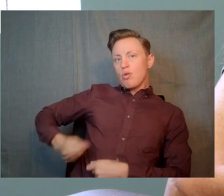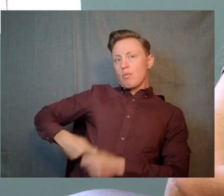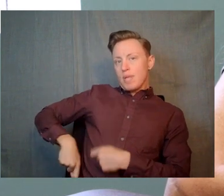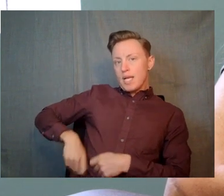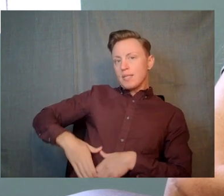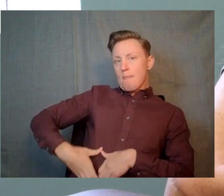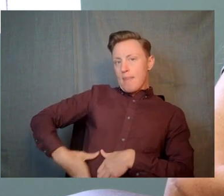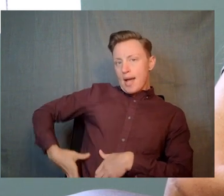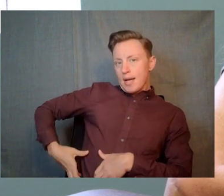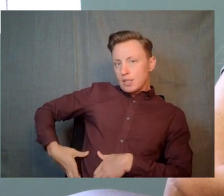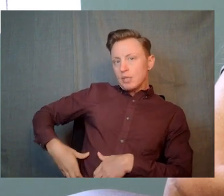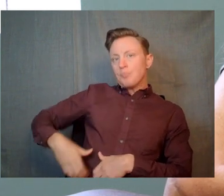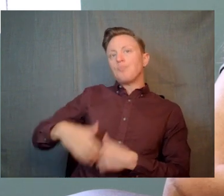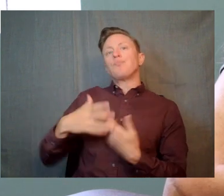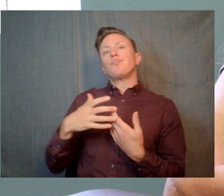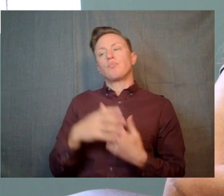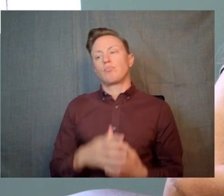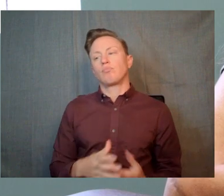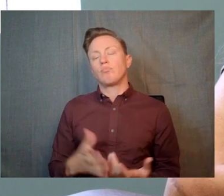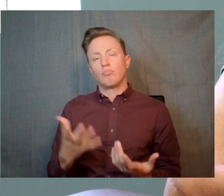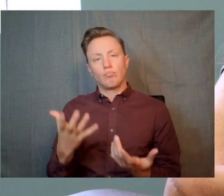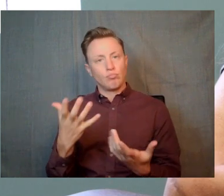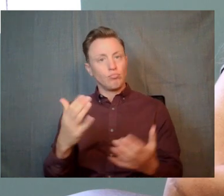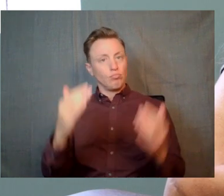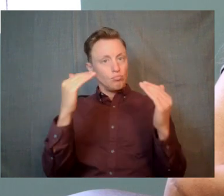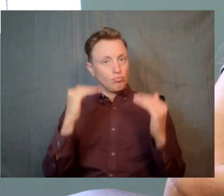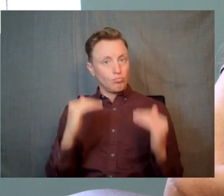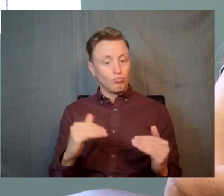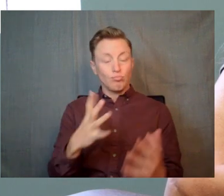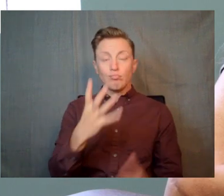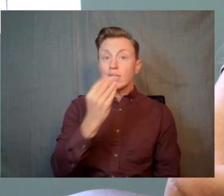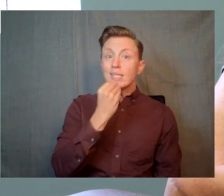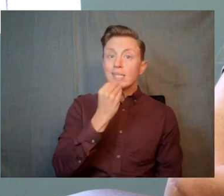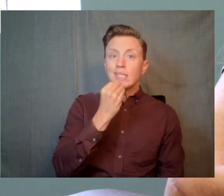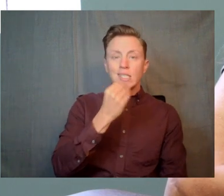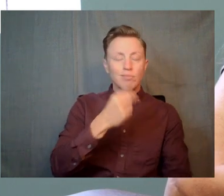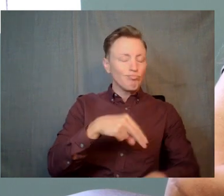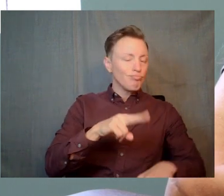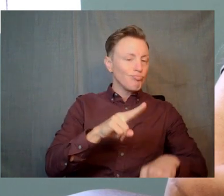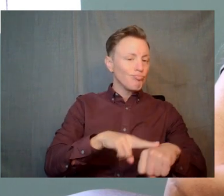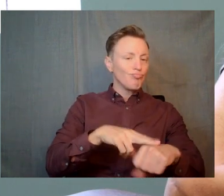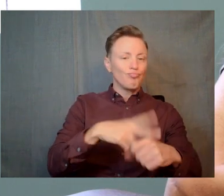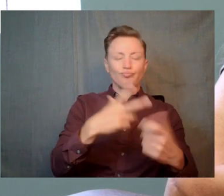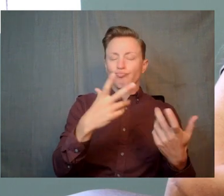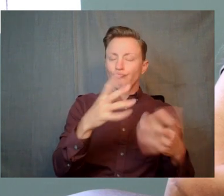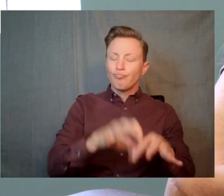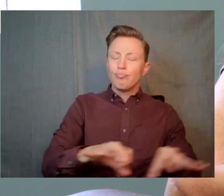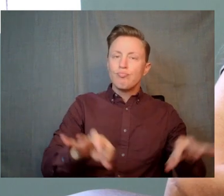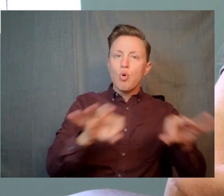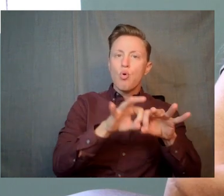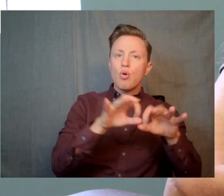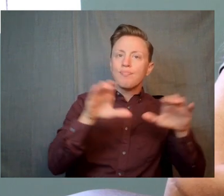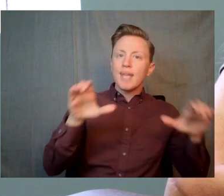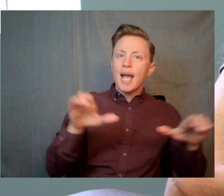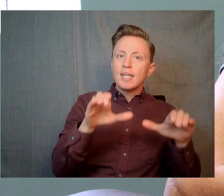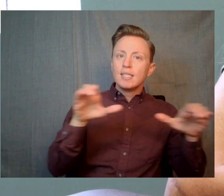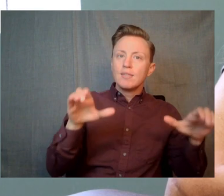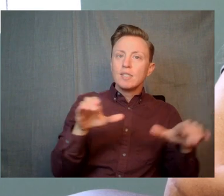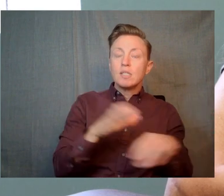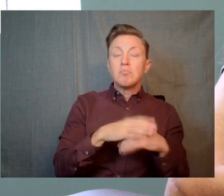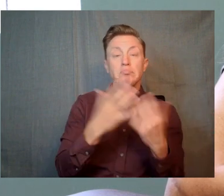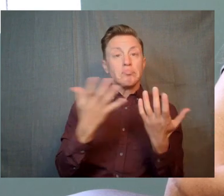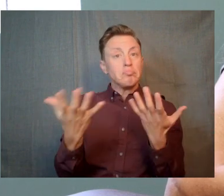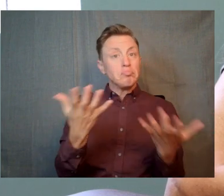ostomies. Eating is, of course, a very important activity of daily life, and